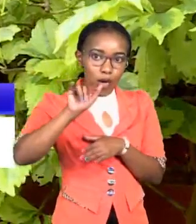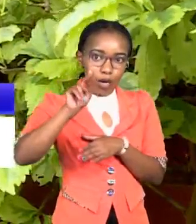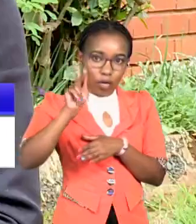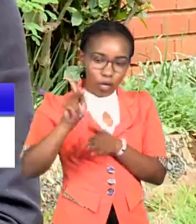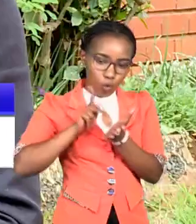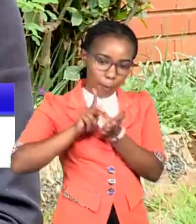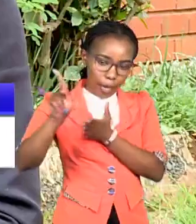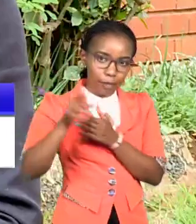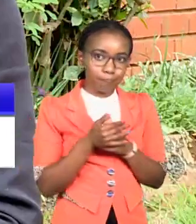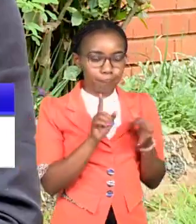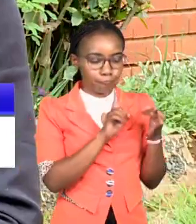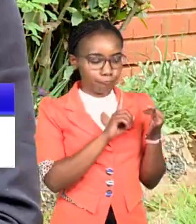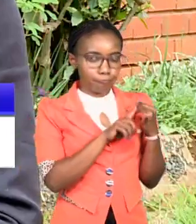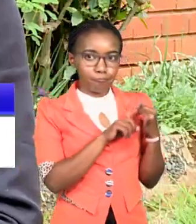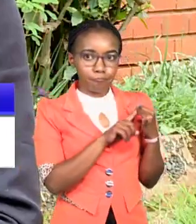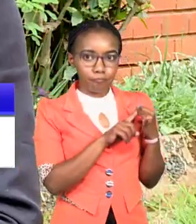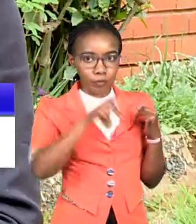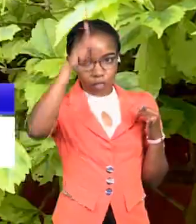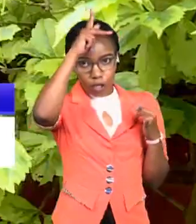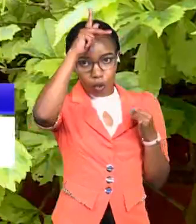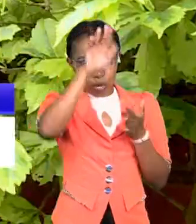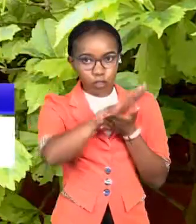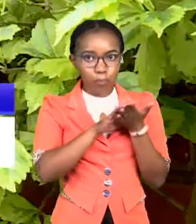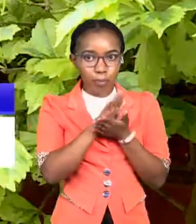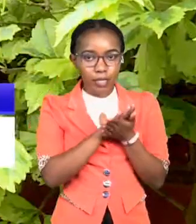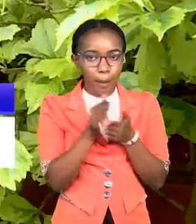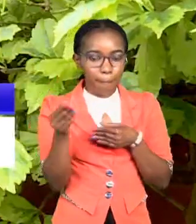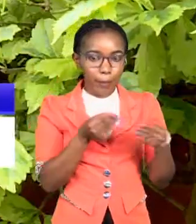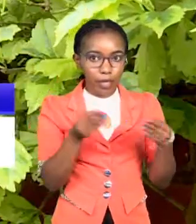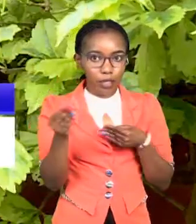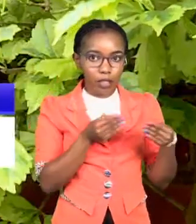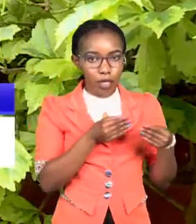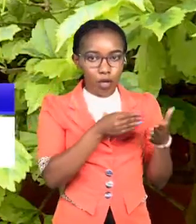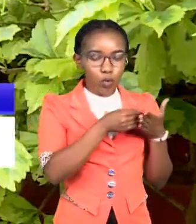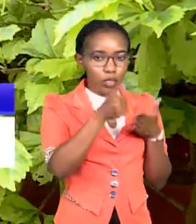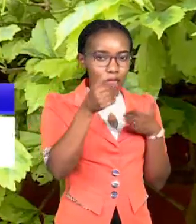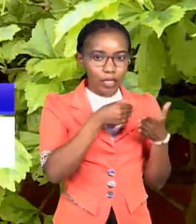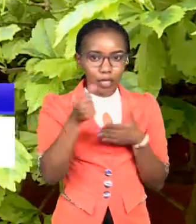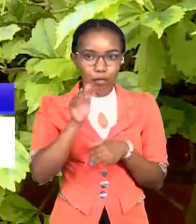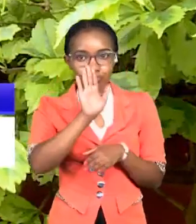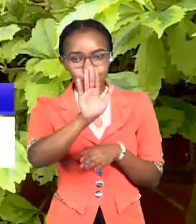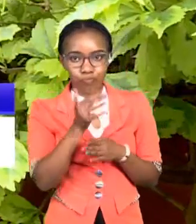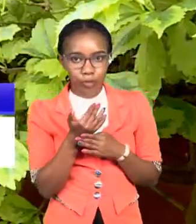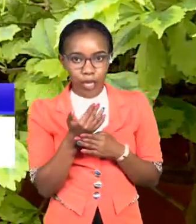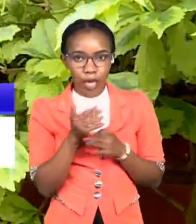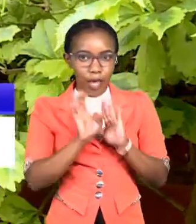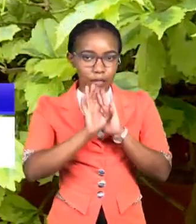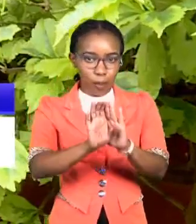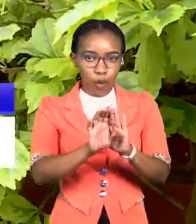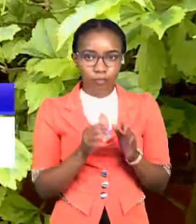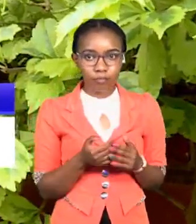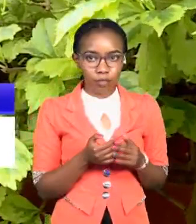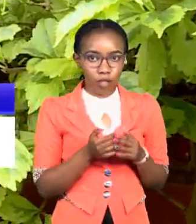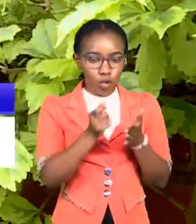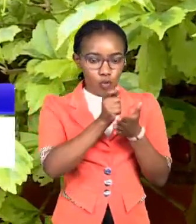commission. The second one is the knowledge-based business. This is where you sell your expertise. So for instance, you can